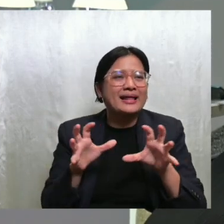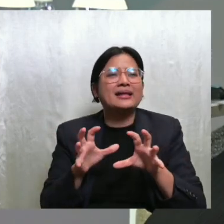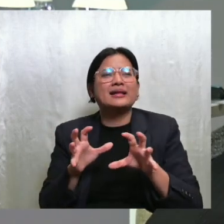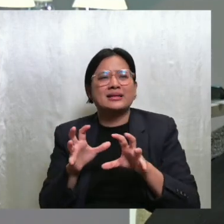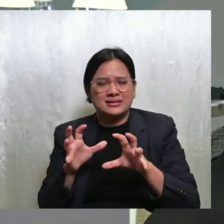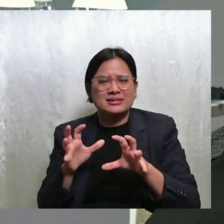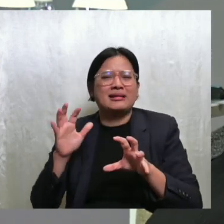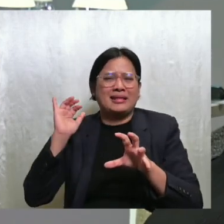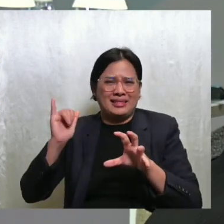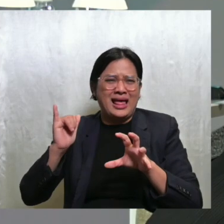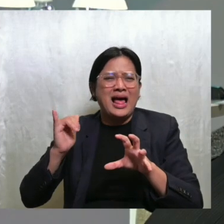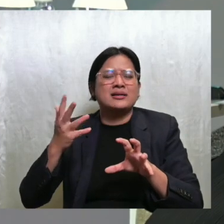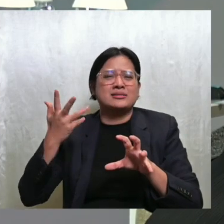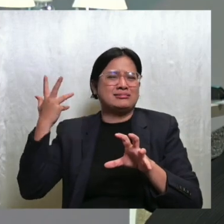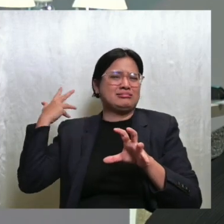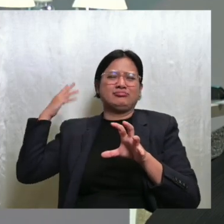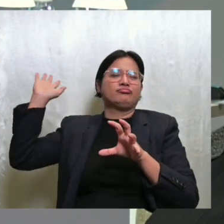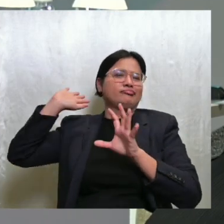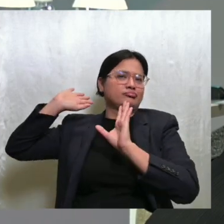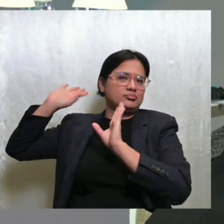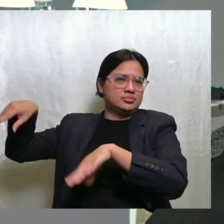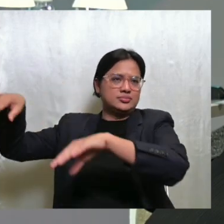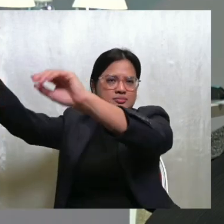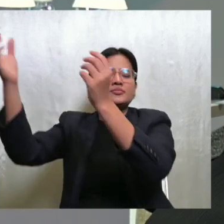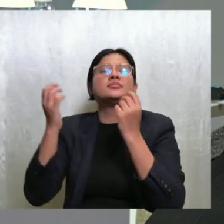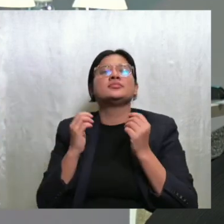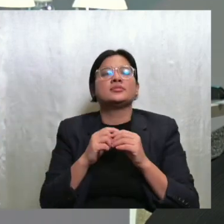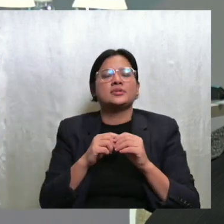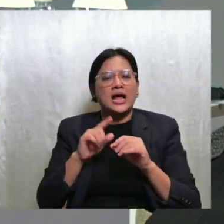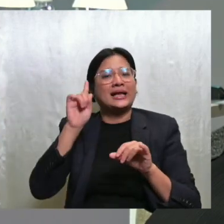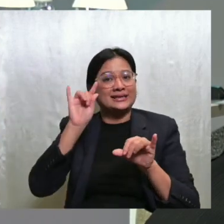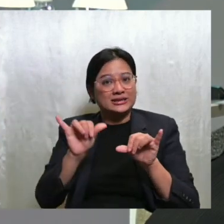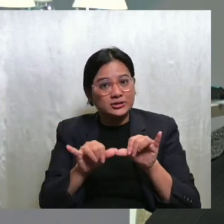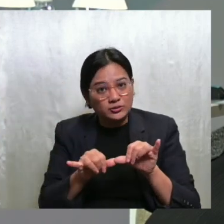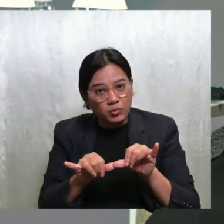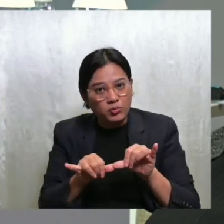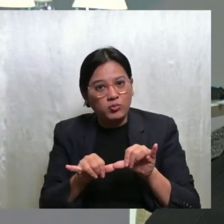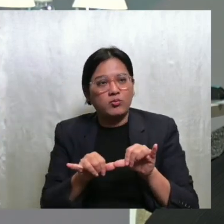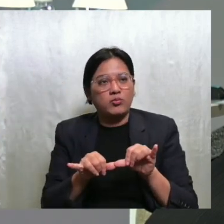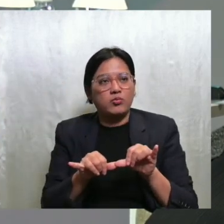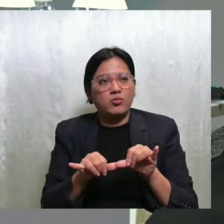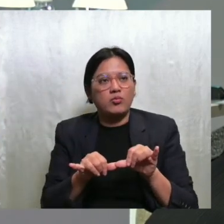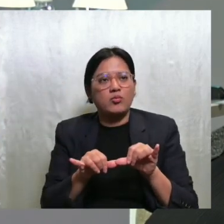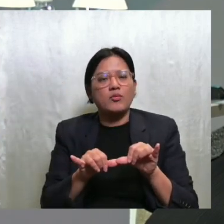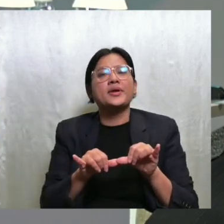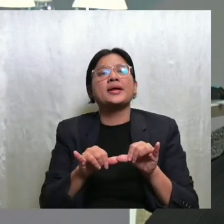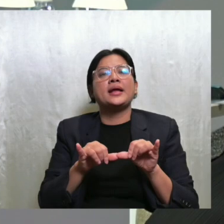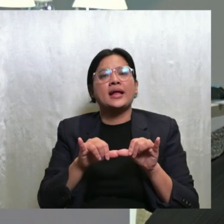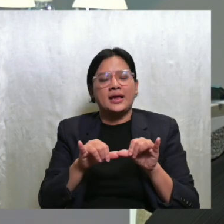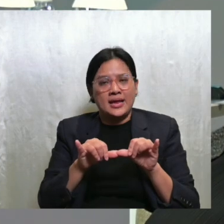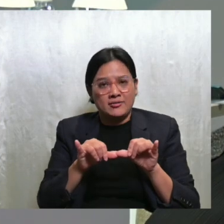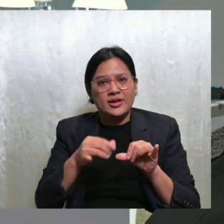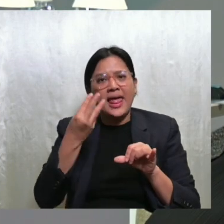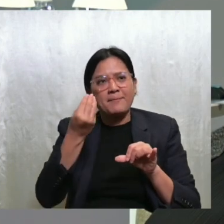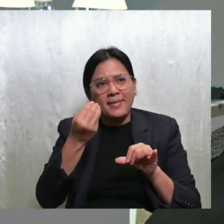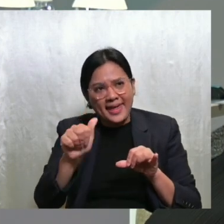and automation engineering, Omer believes that Omer blends together his technical expertise with a